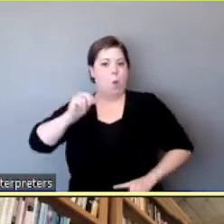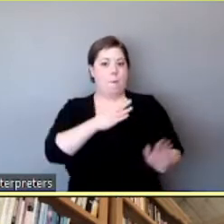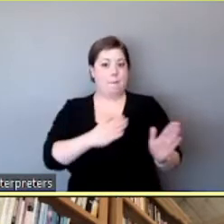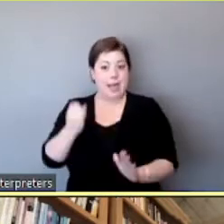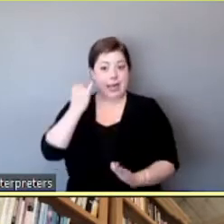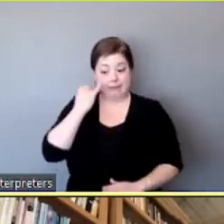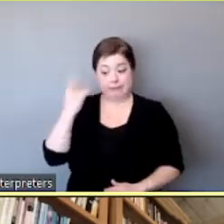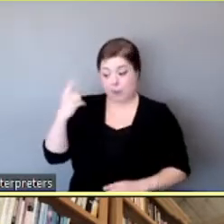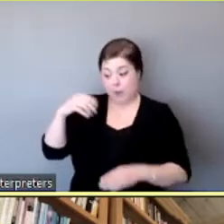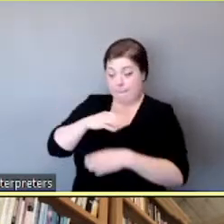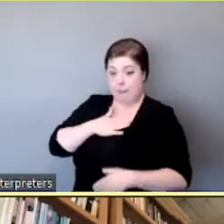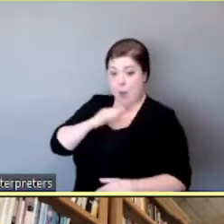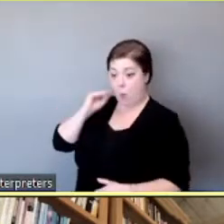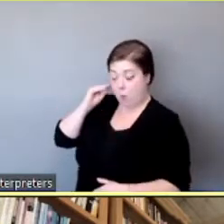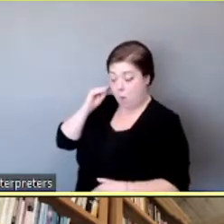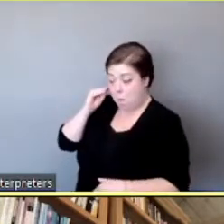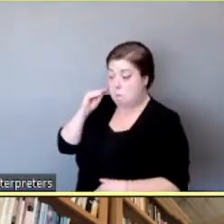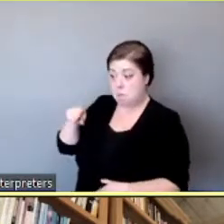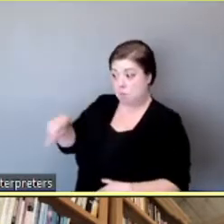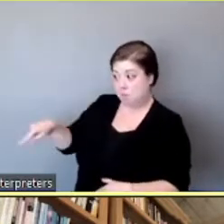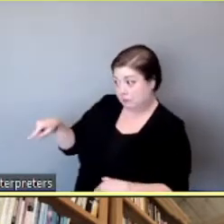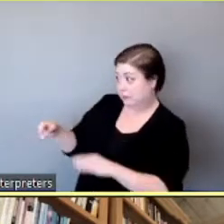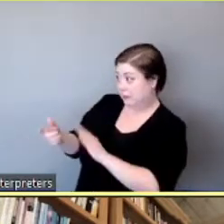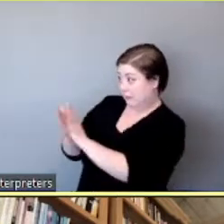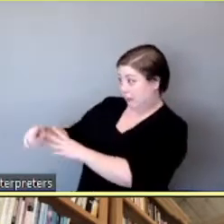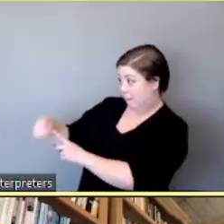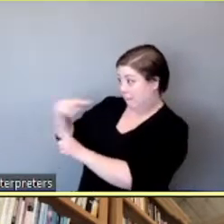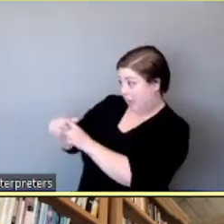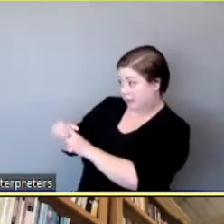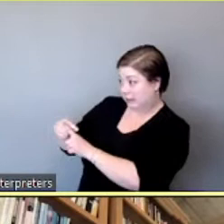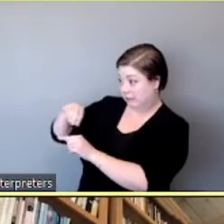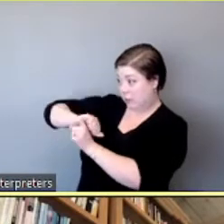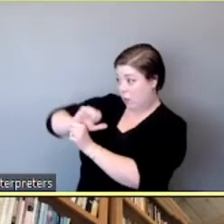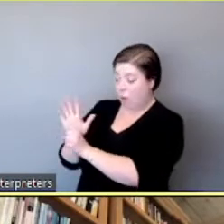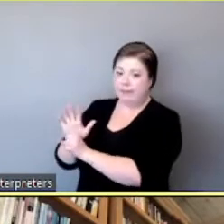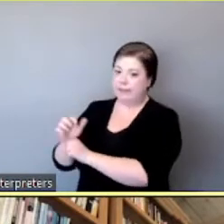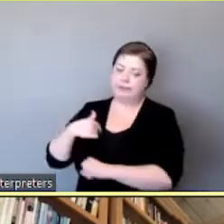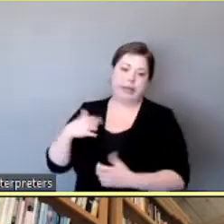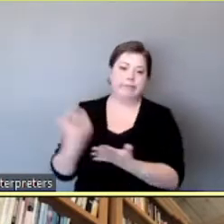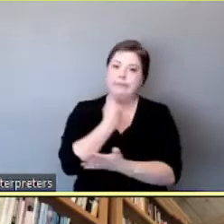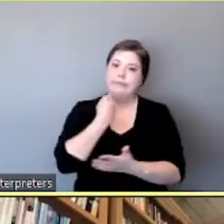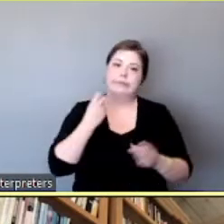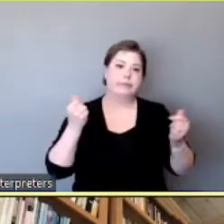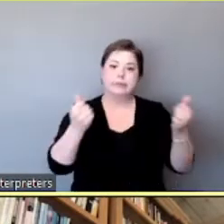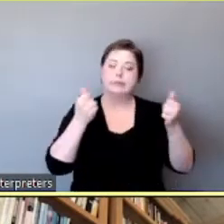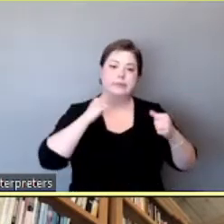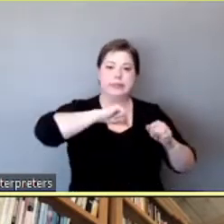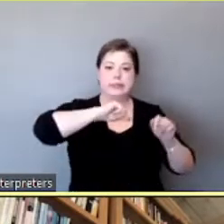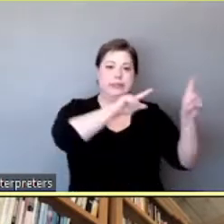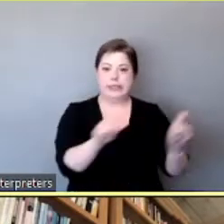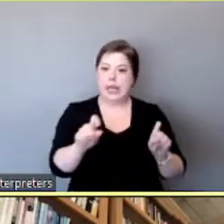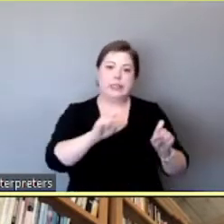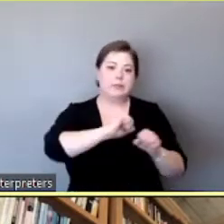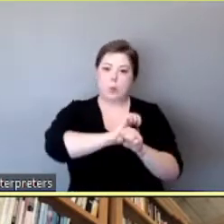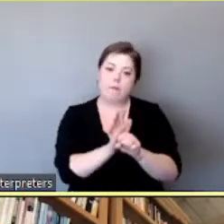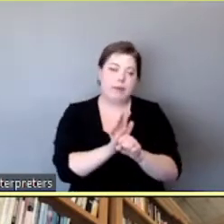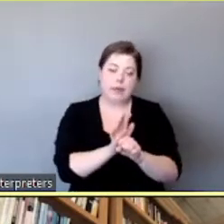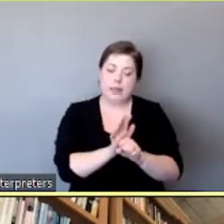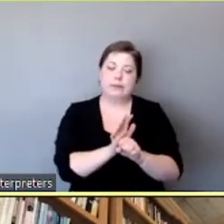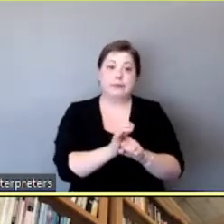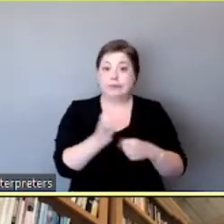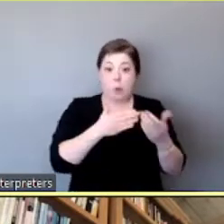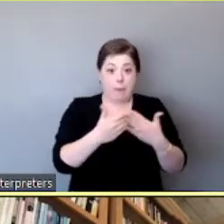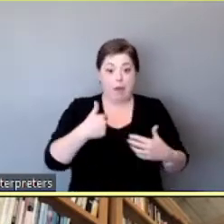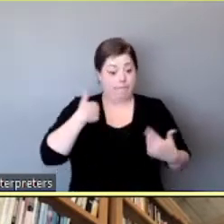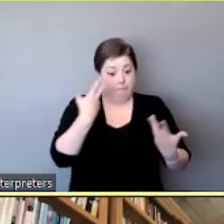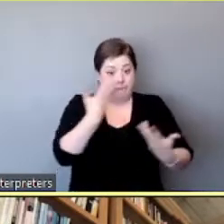household turned out to be COVID positive this week, I would immediately go and get tested, even though I'm vaccinated. And then, of course, there's